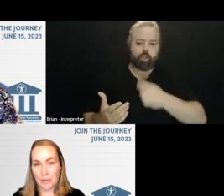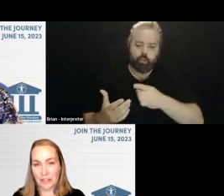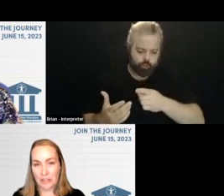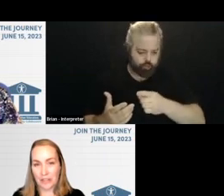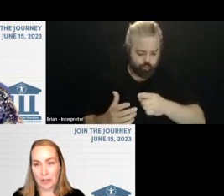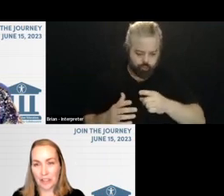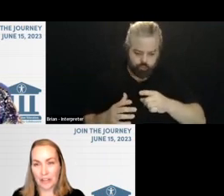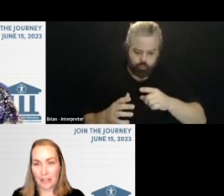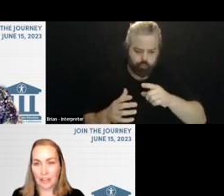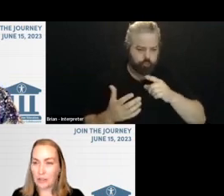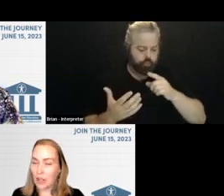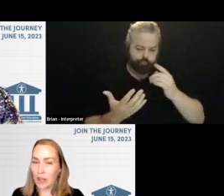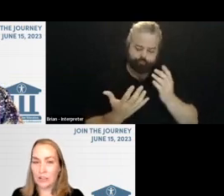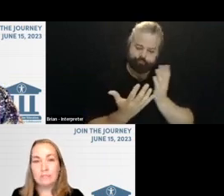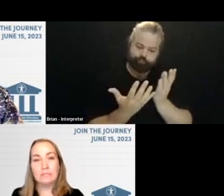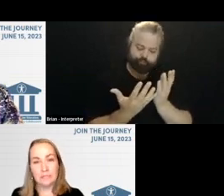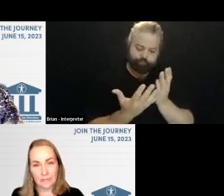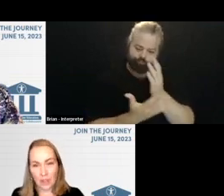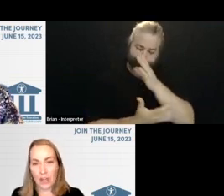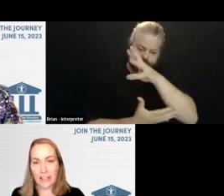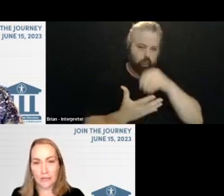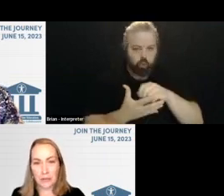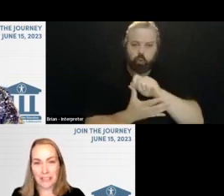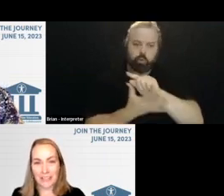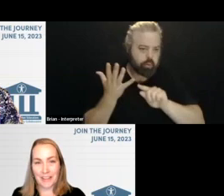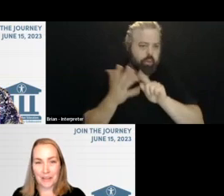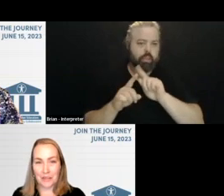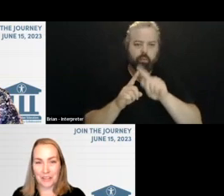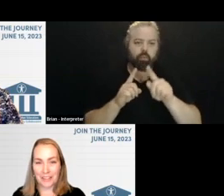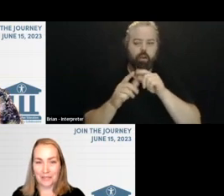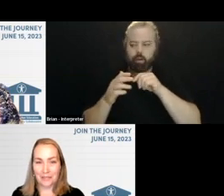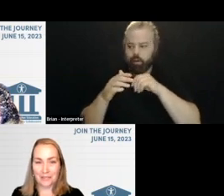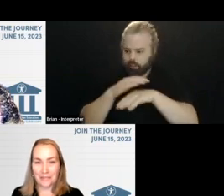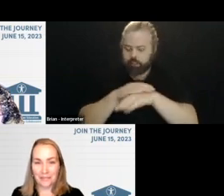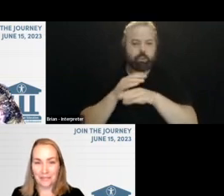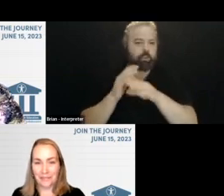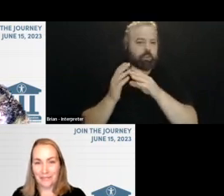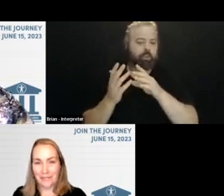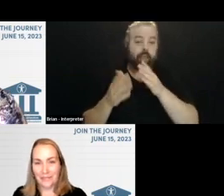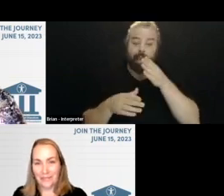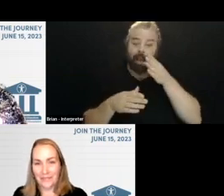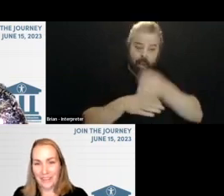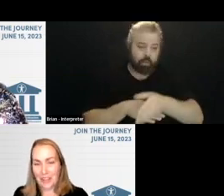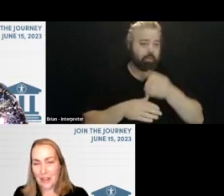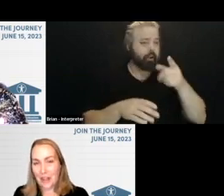different aspects of accessibility at the end of a long day of learning. Thank you, Chelsea. Okay.